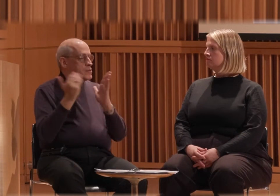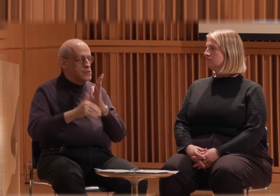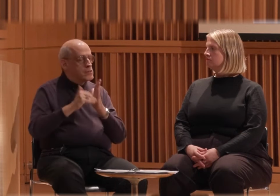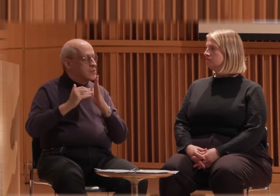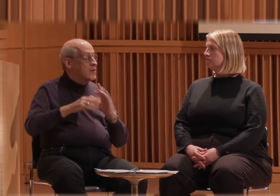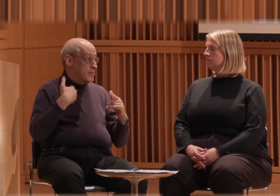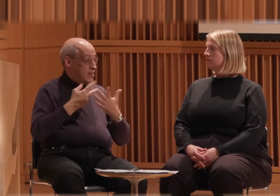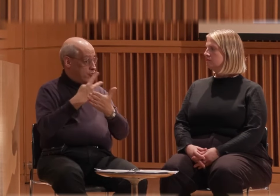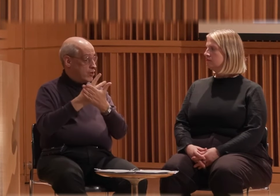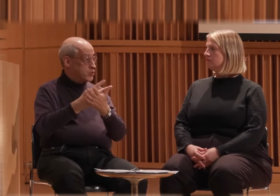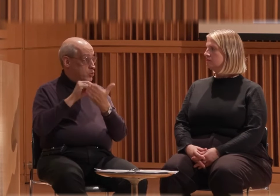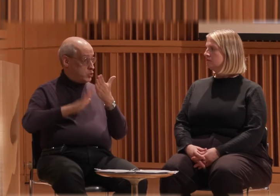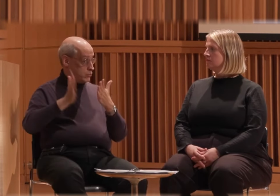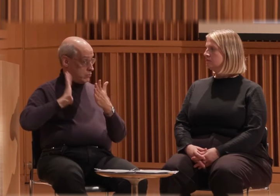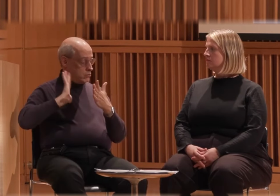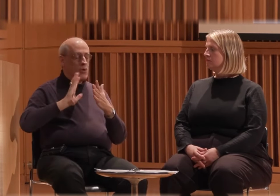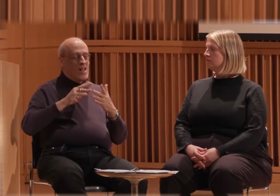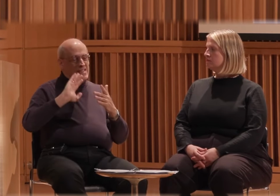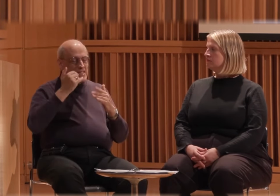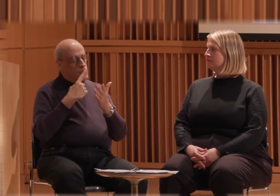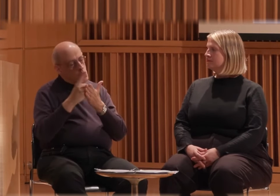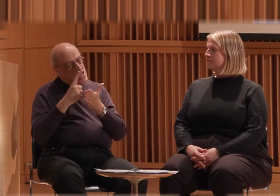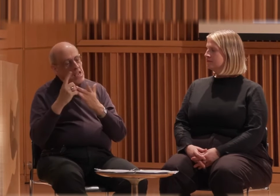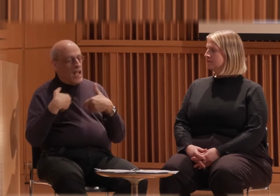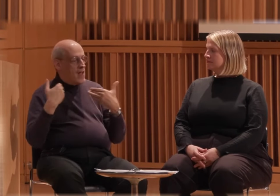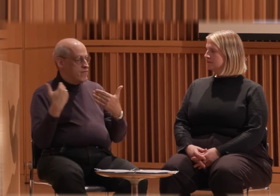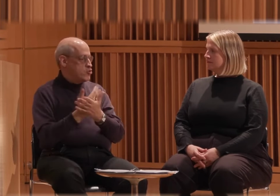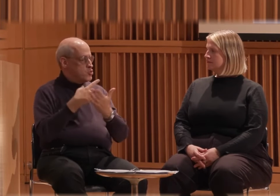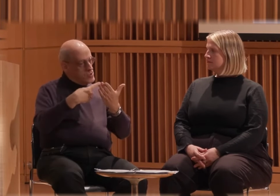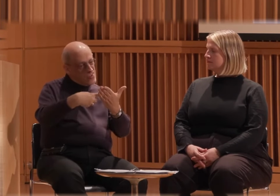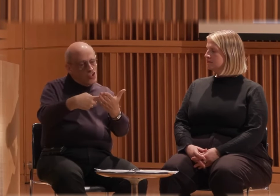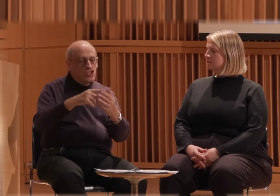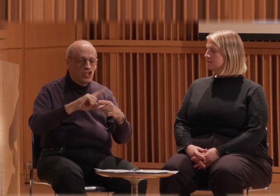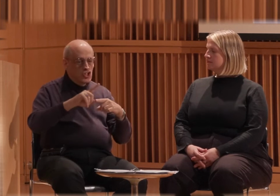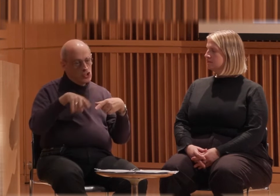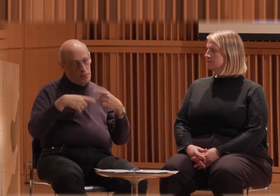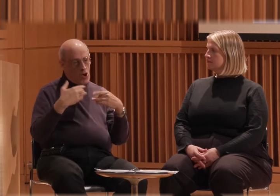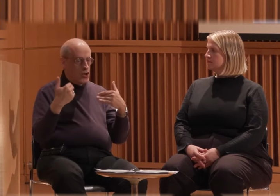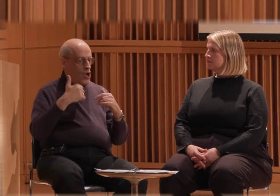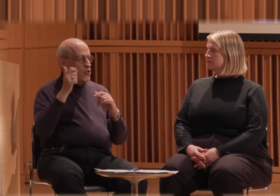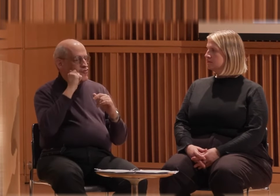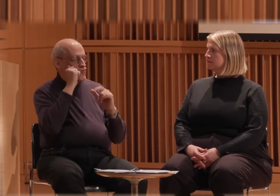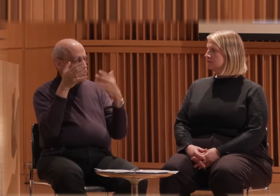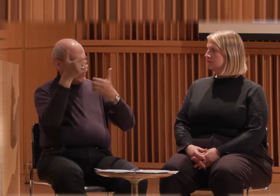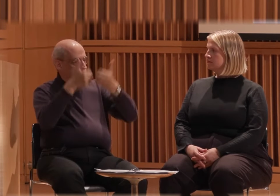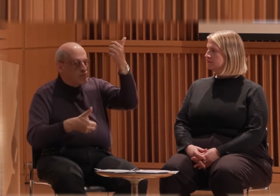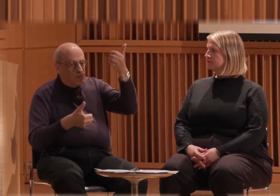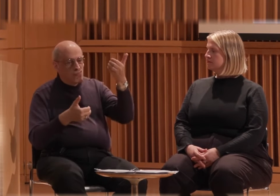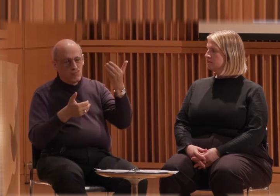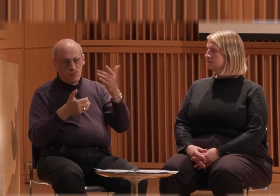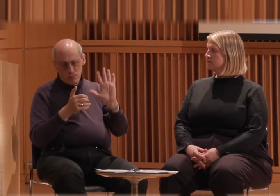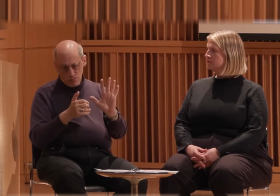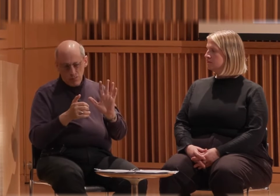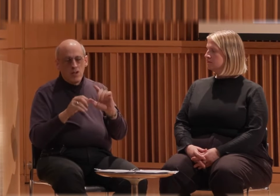was in graduate school, it seemed like every week there would be another discussion on another racial disparity. And they would be